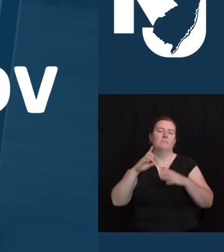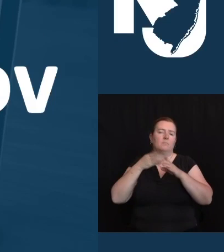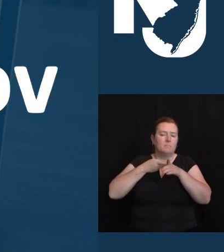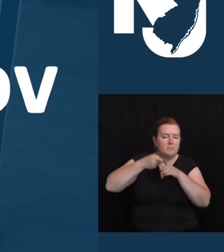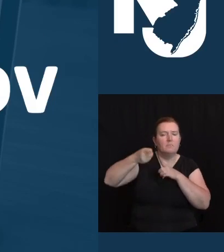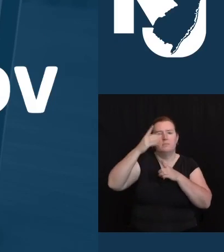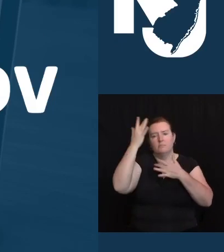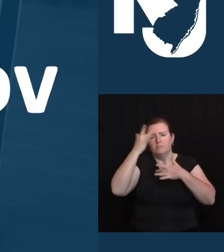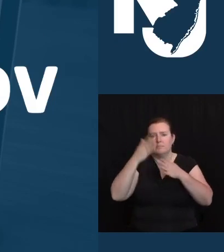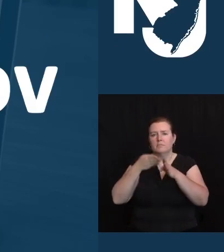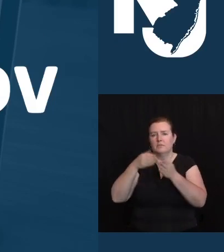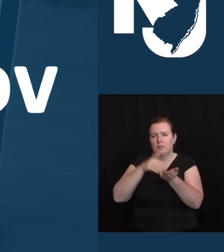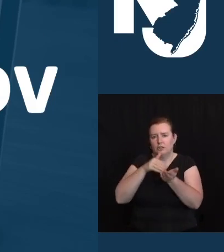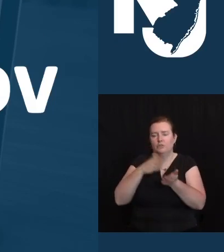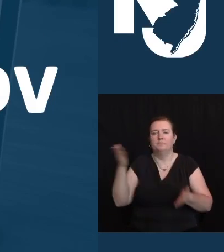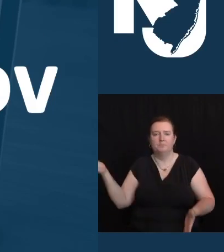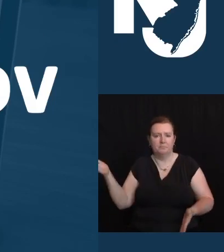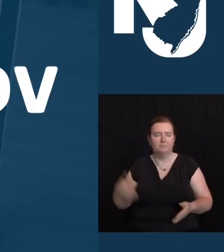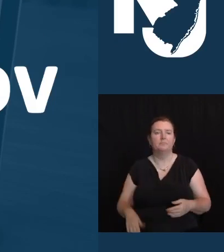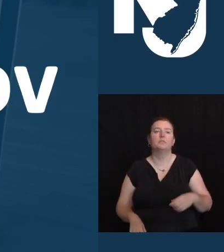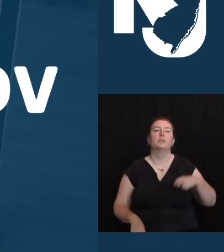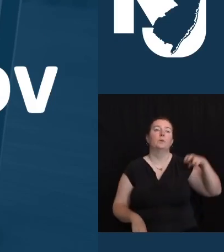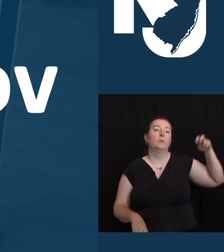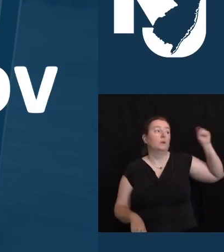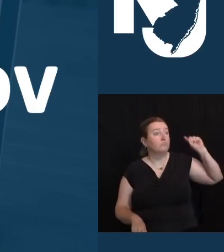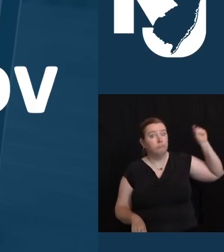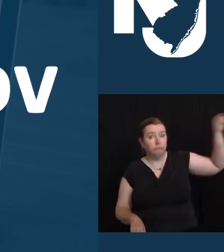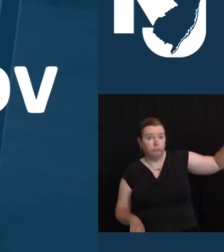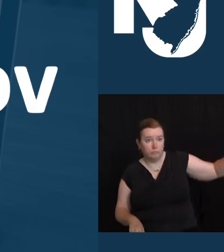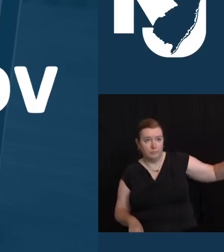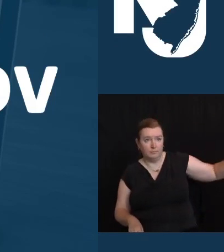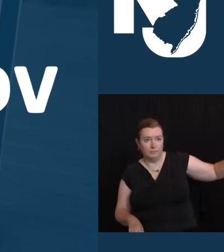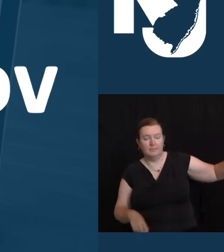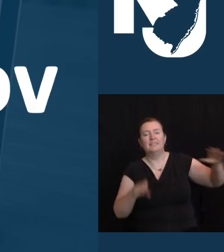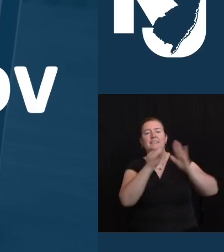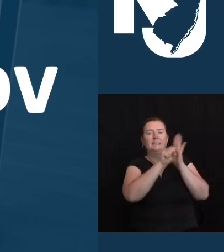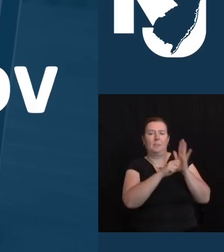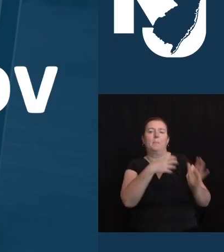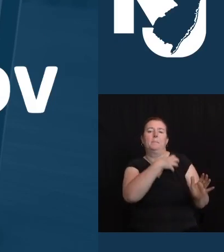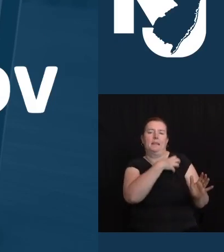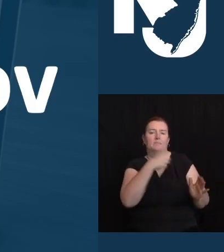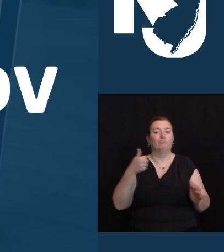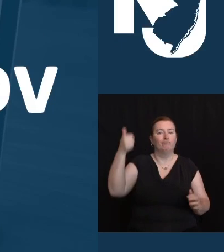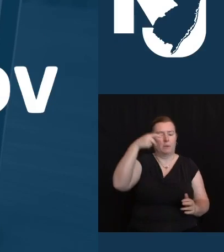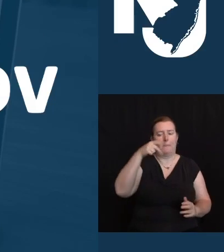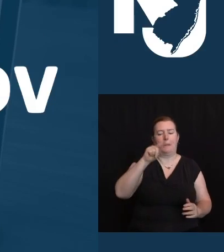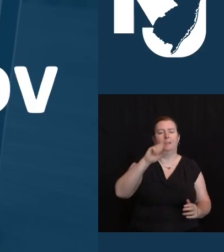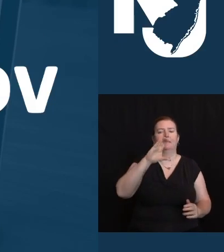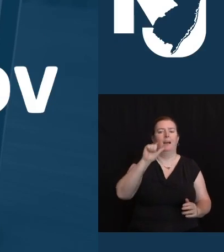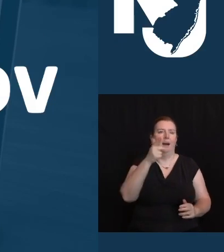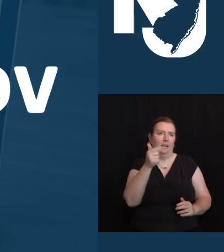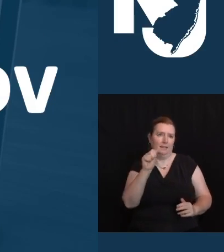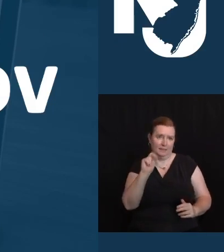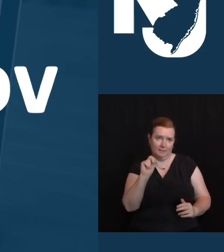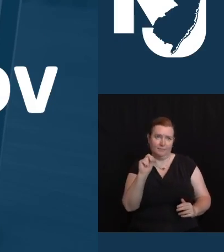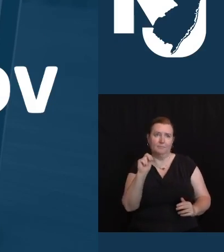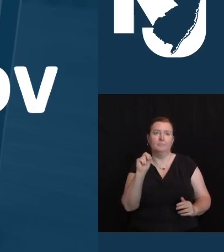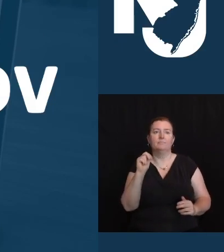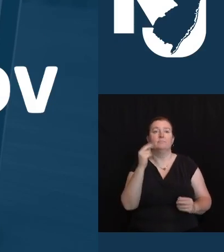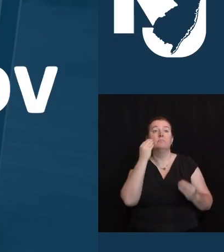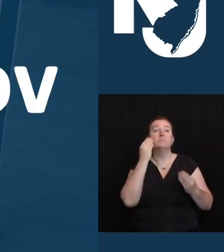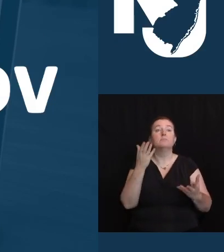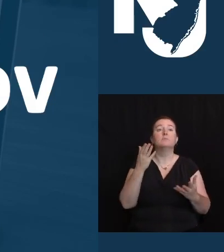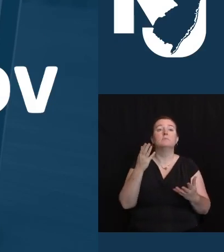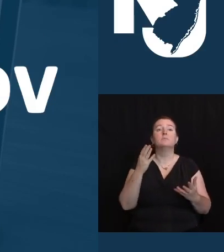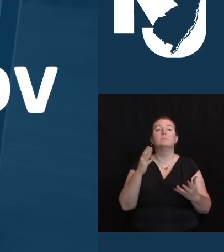left, State Police Superintendent Colonel Pat Callahan. We have Jared Maples, Director of the Office of Homeland Security and Preparedness. And to my